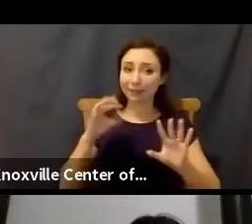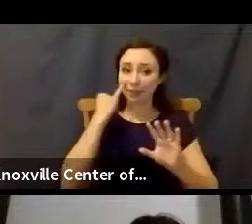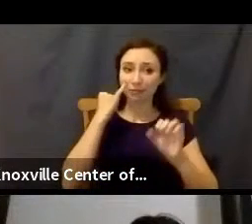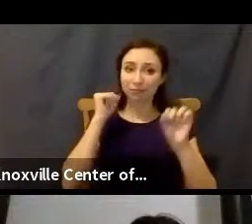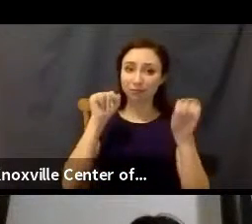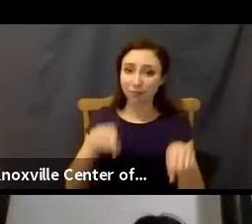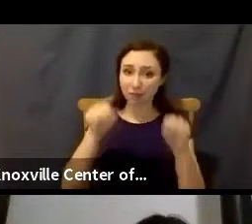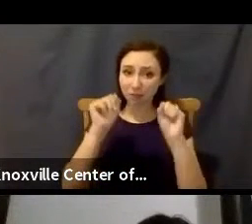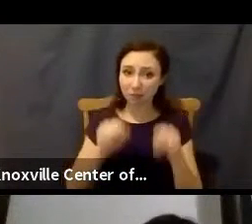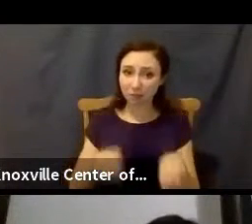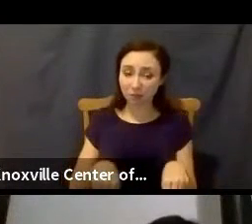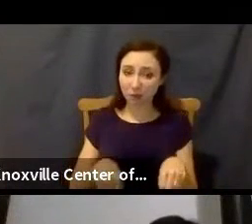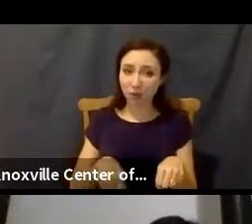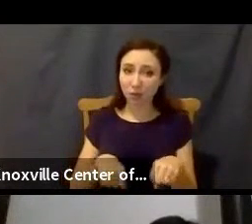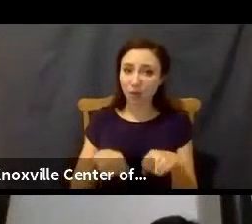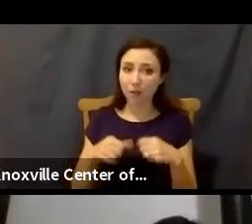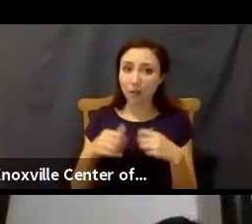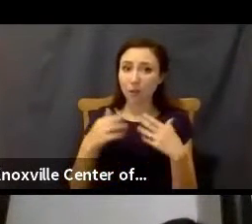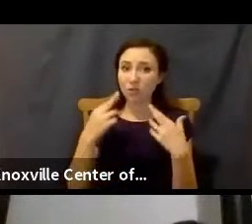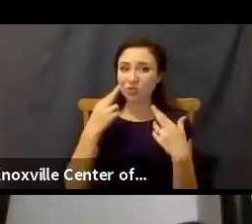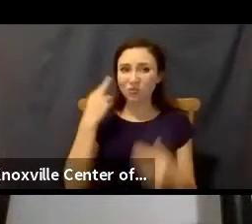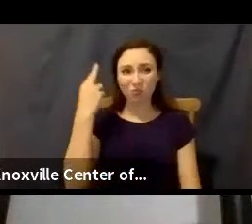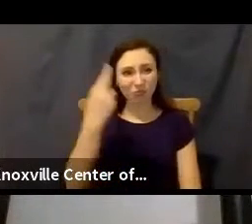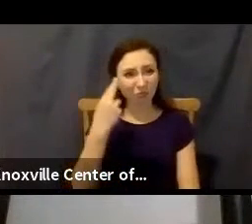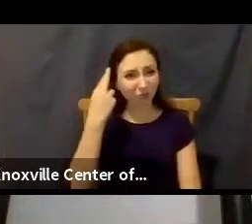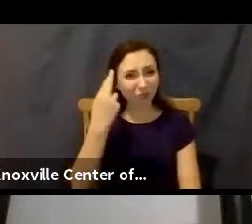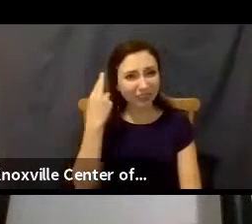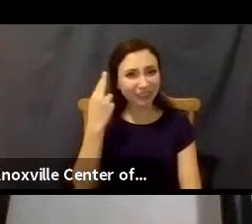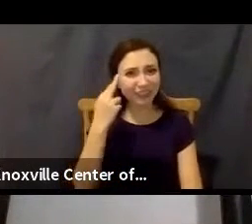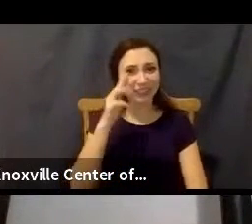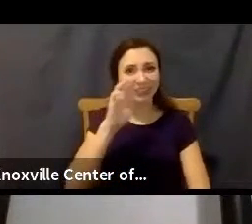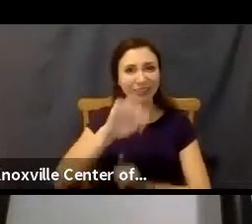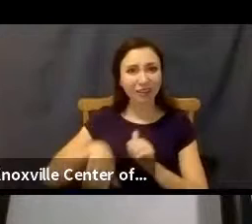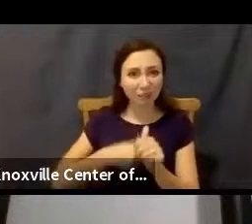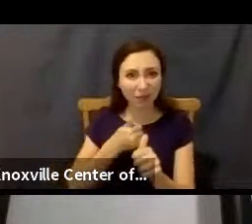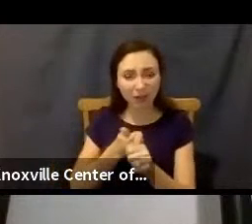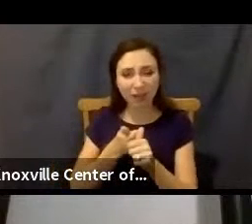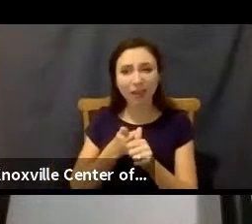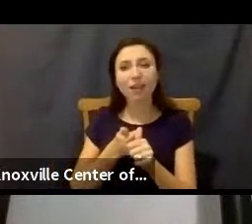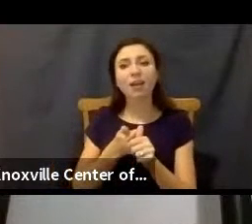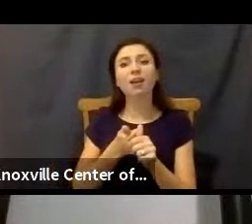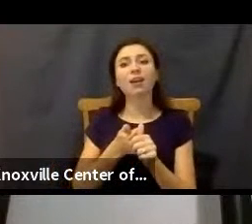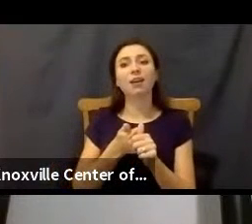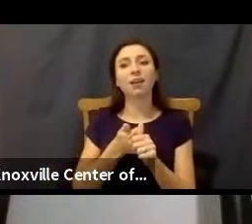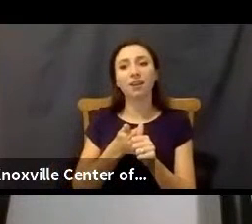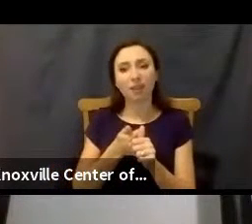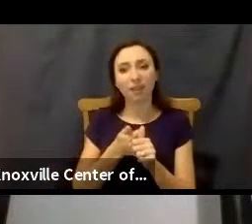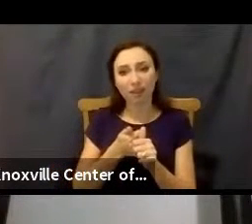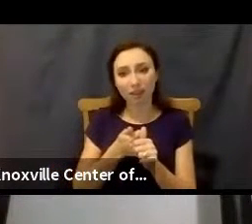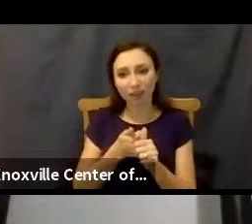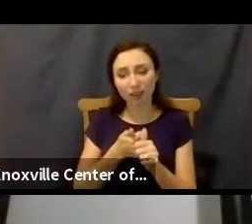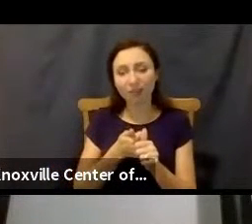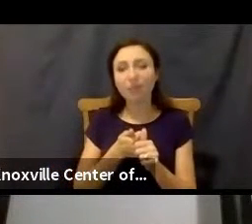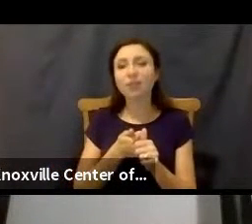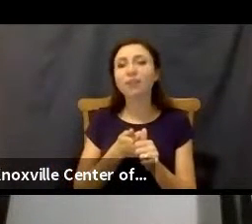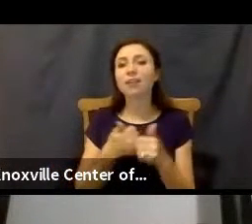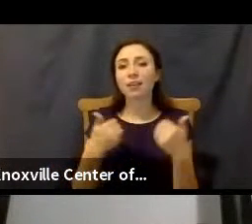possible, the rationale behind having Board of